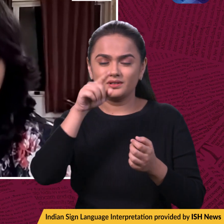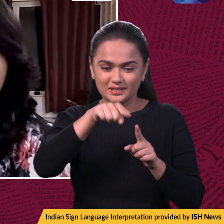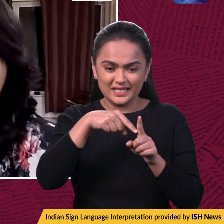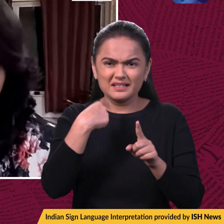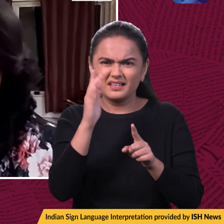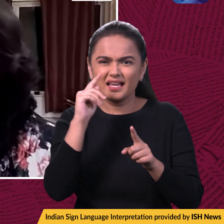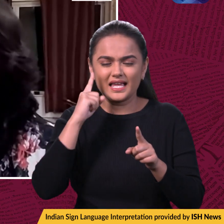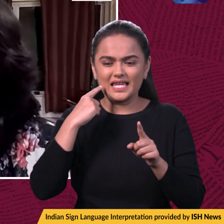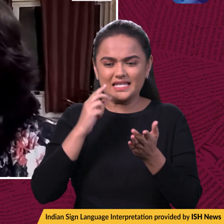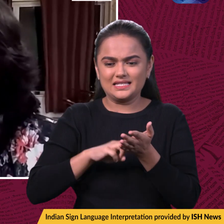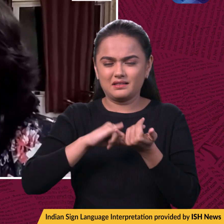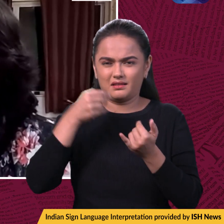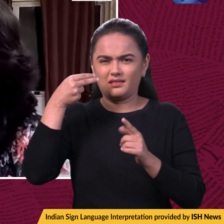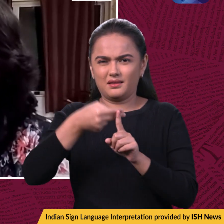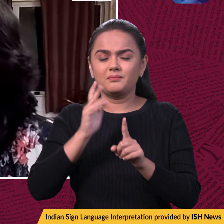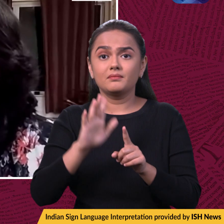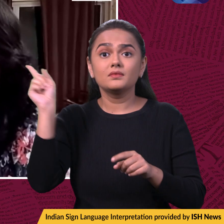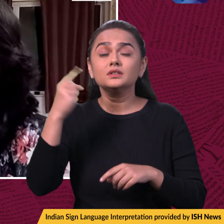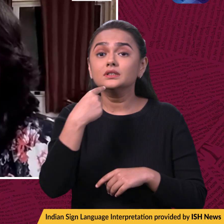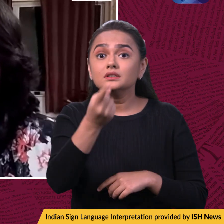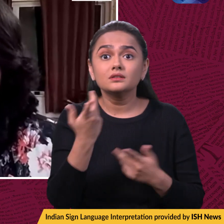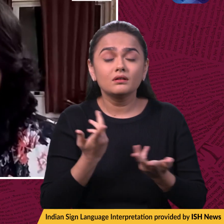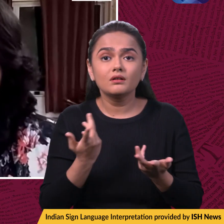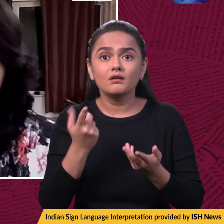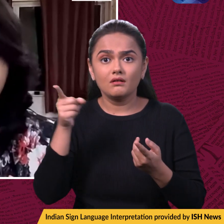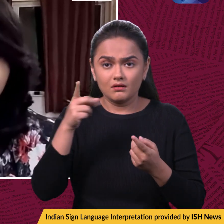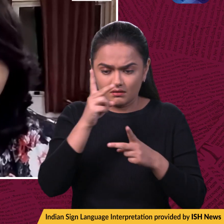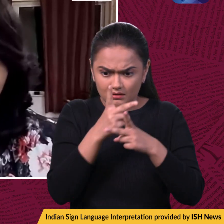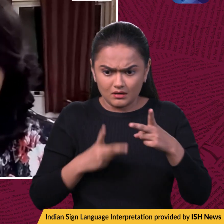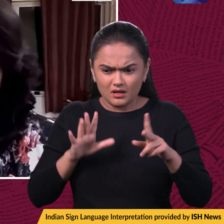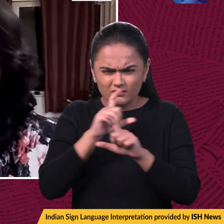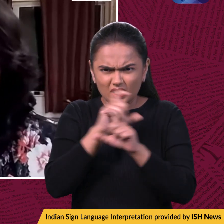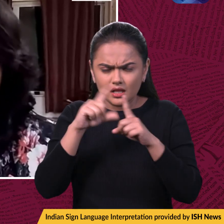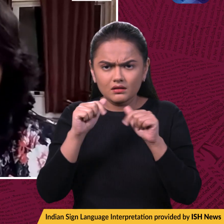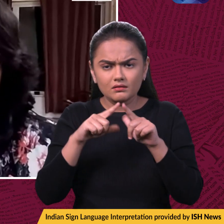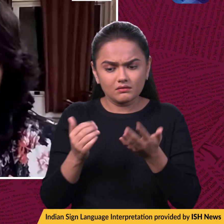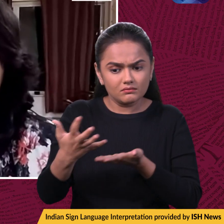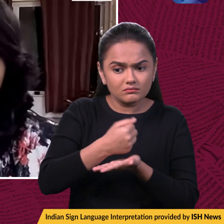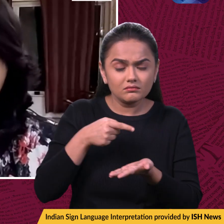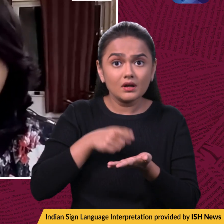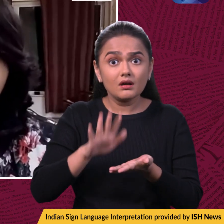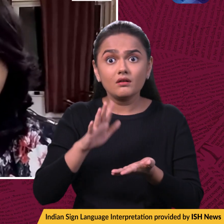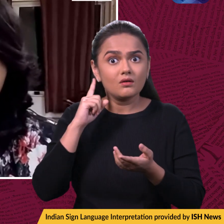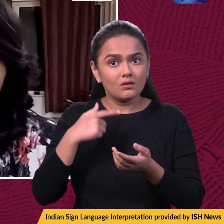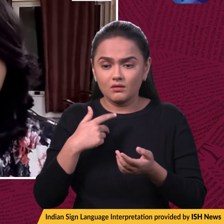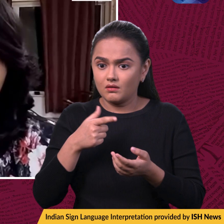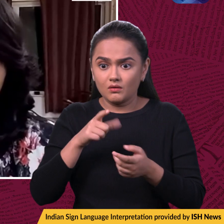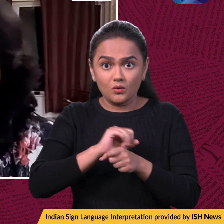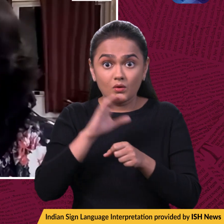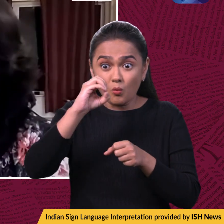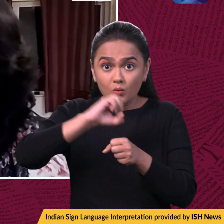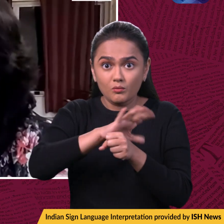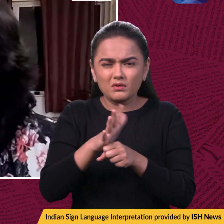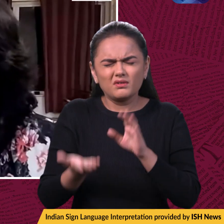also called as Insercog, has said that there is clear data supporting very high immune escape potential